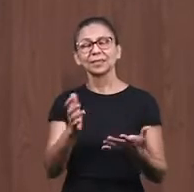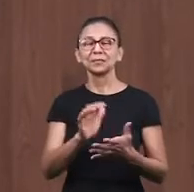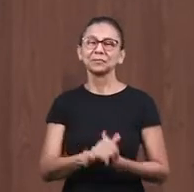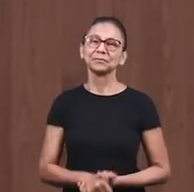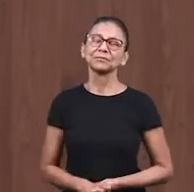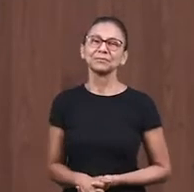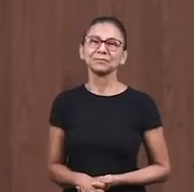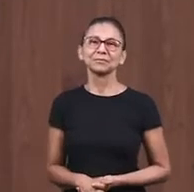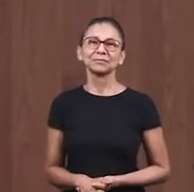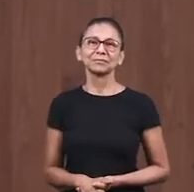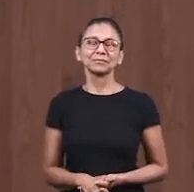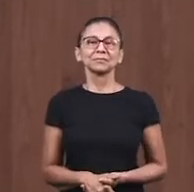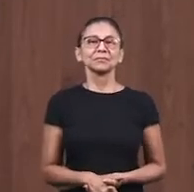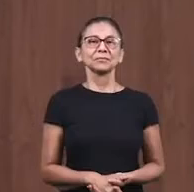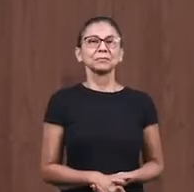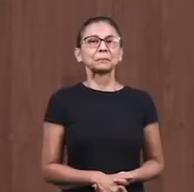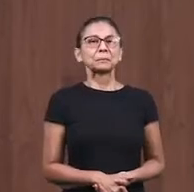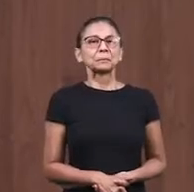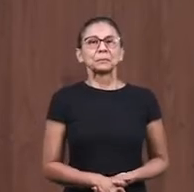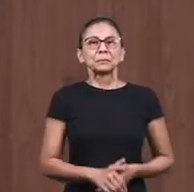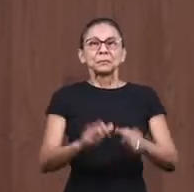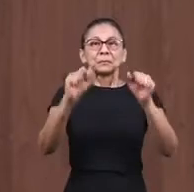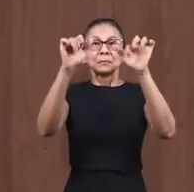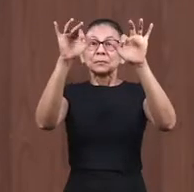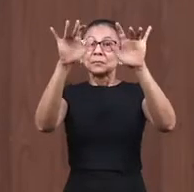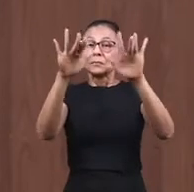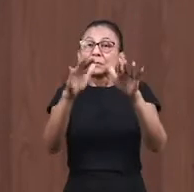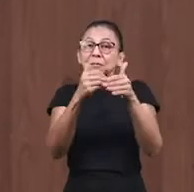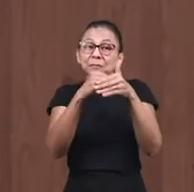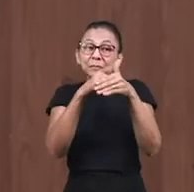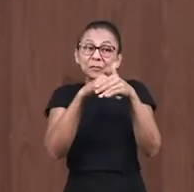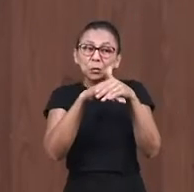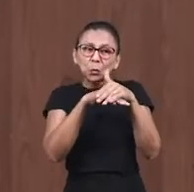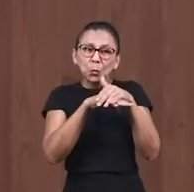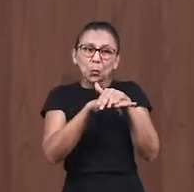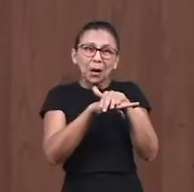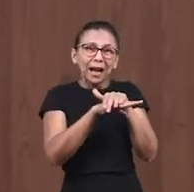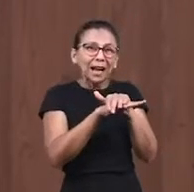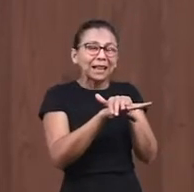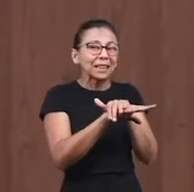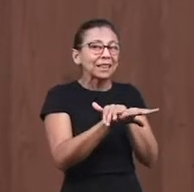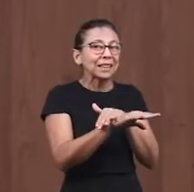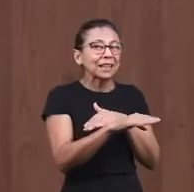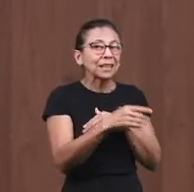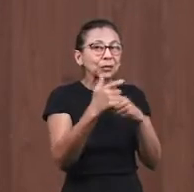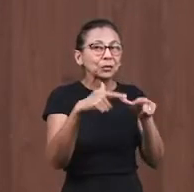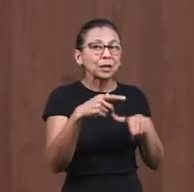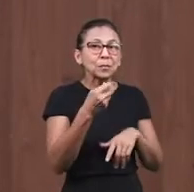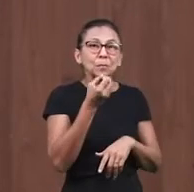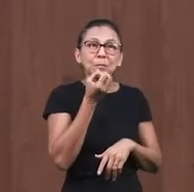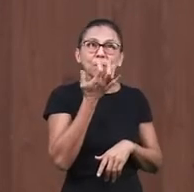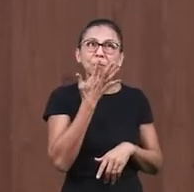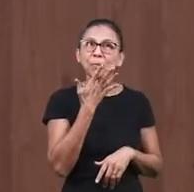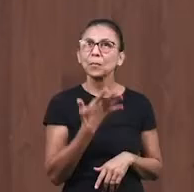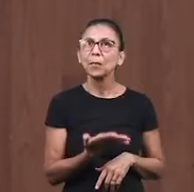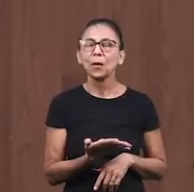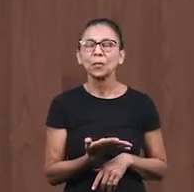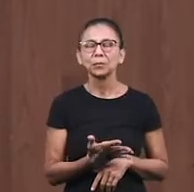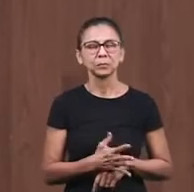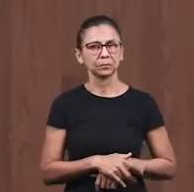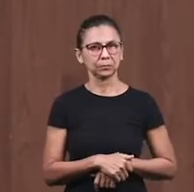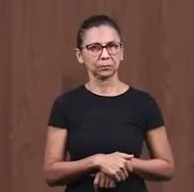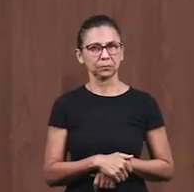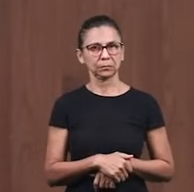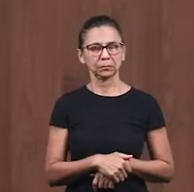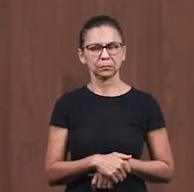the blessings that we receive are part of our treasure that is spiritual, our good deposit.